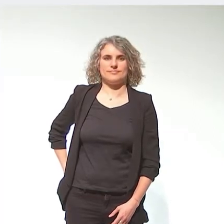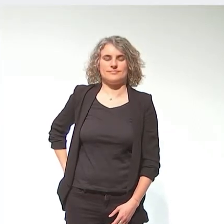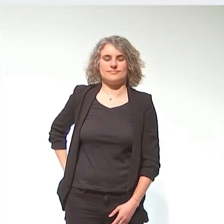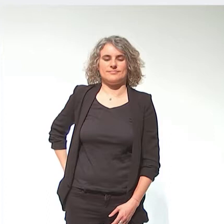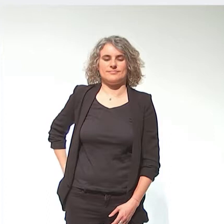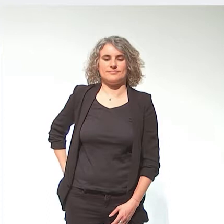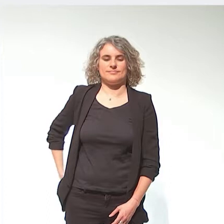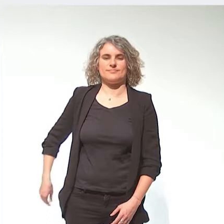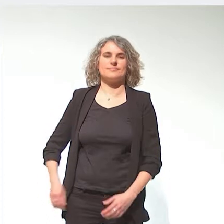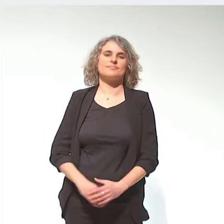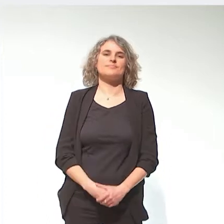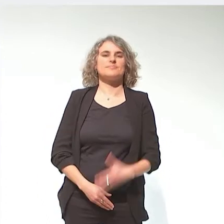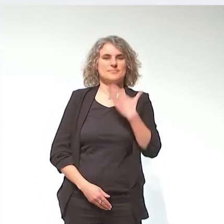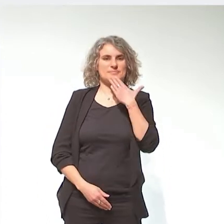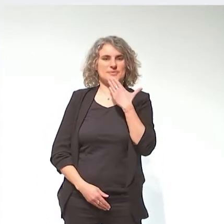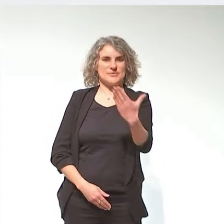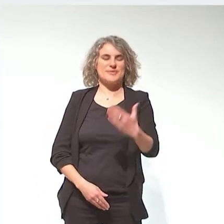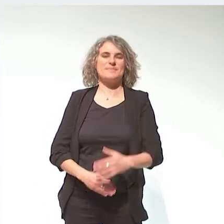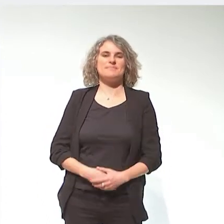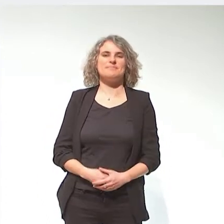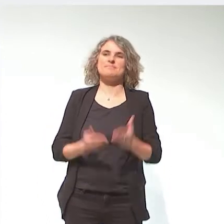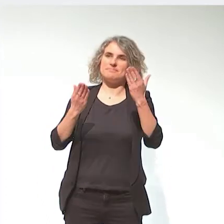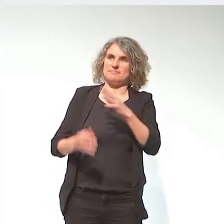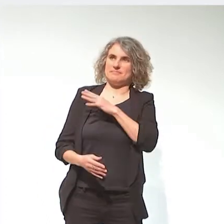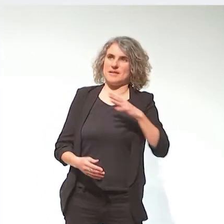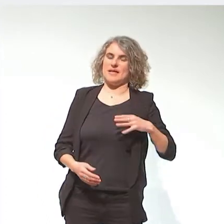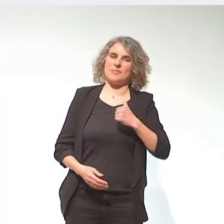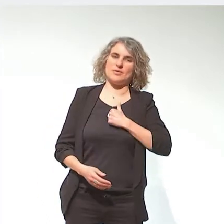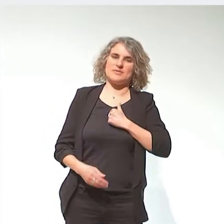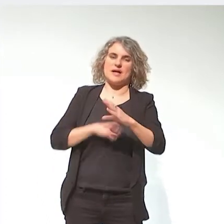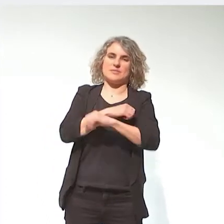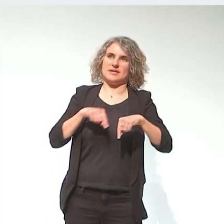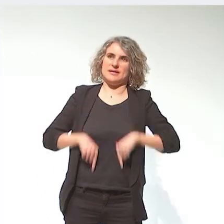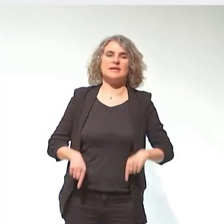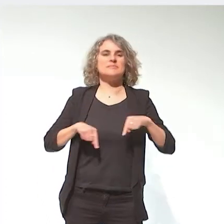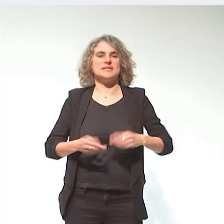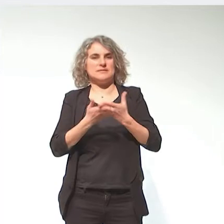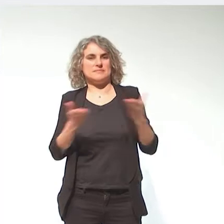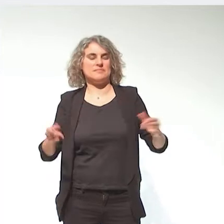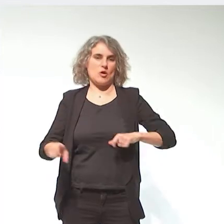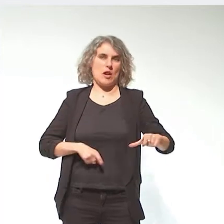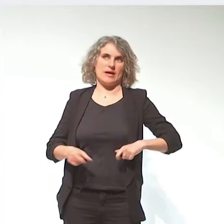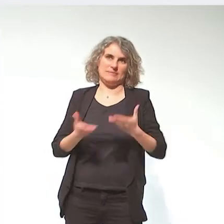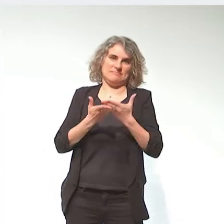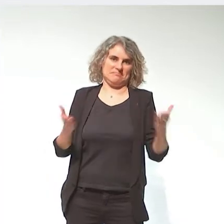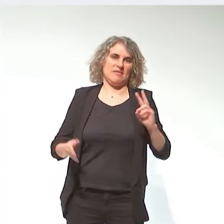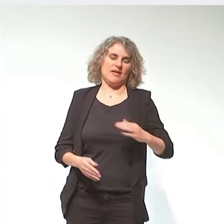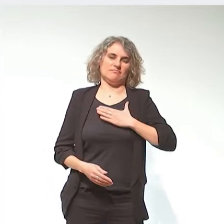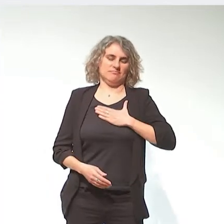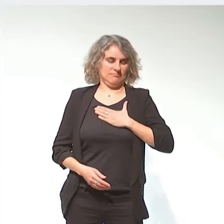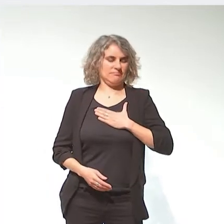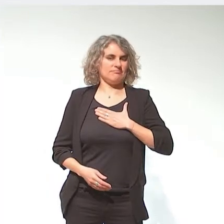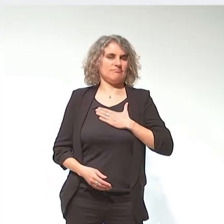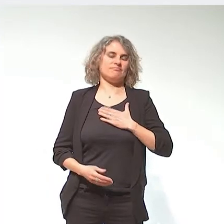Hello, ministers, dear colleagues. I am honored to address you at this Disability